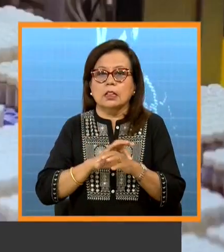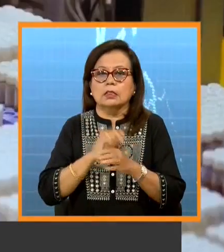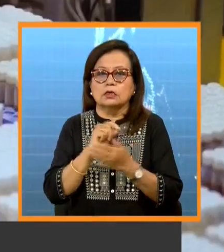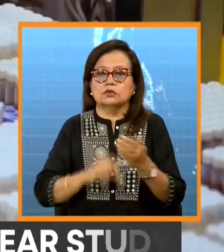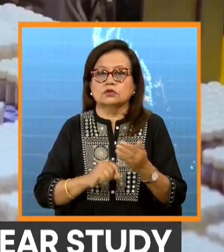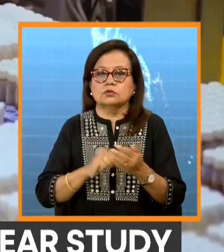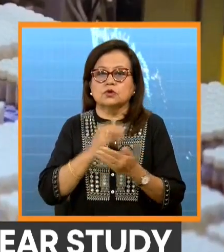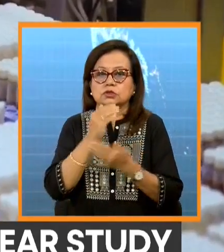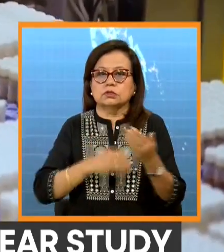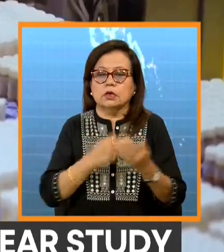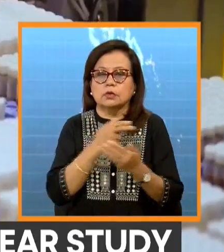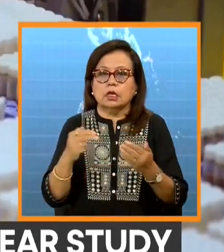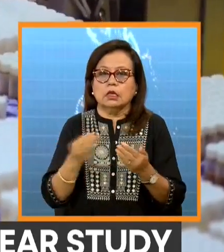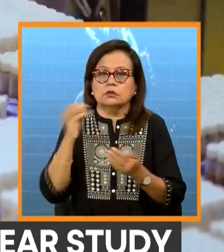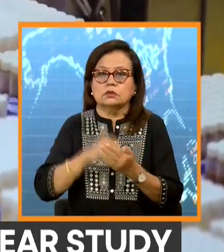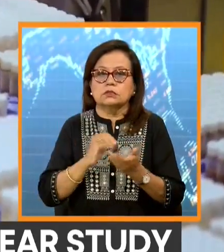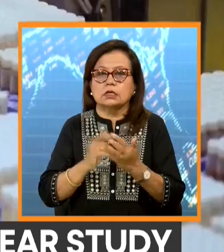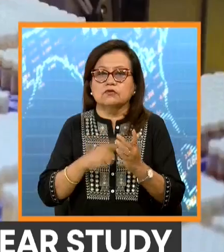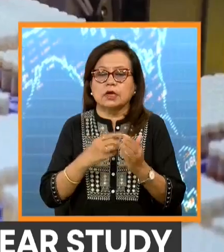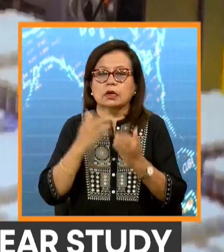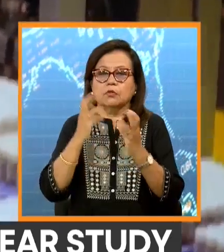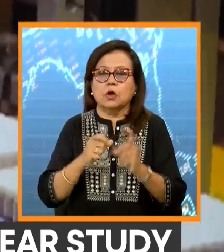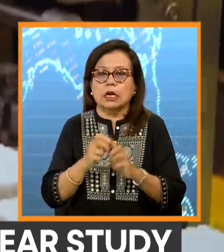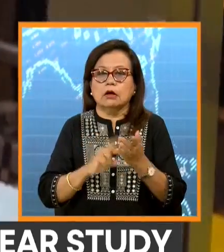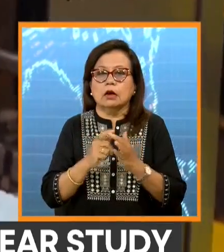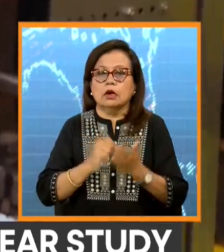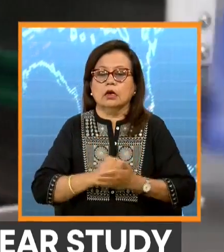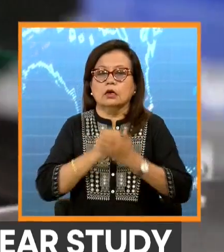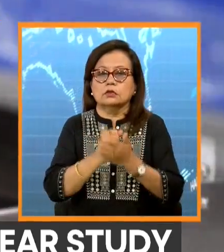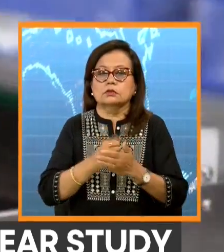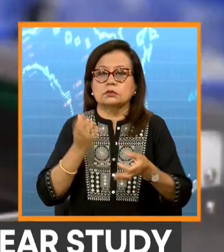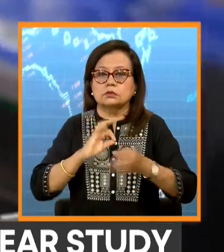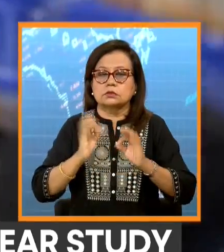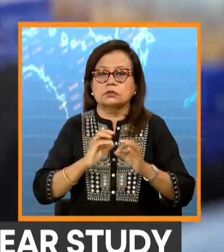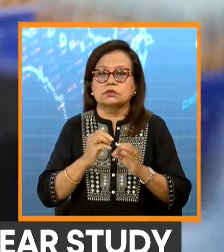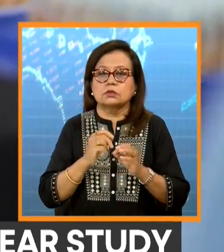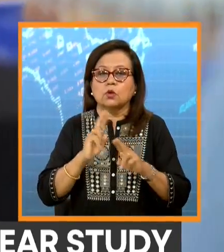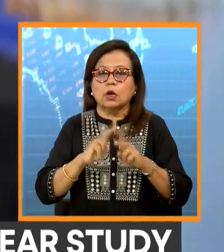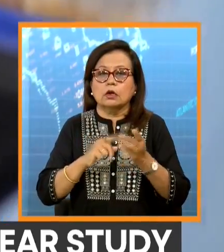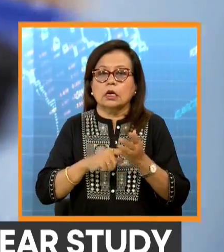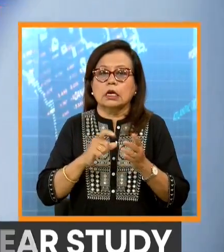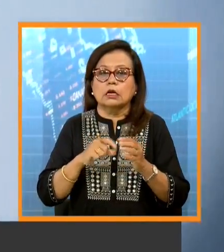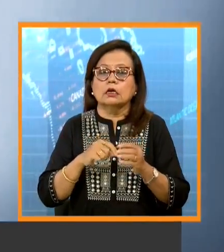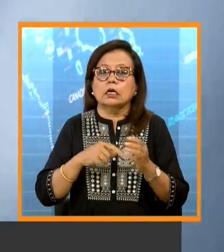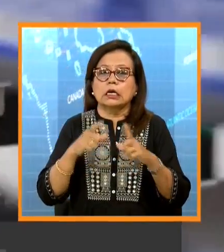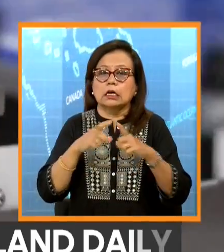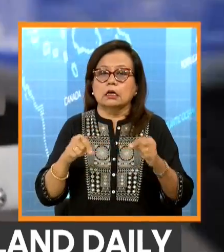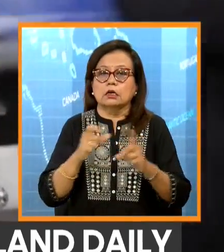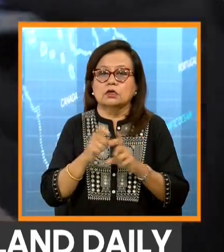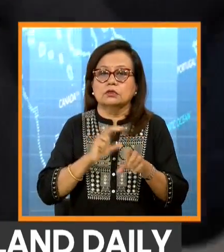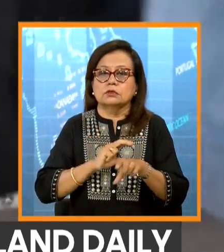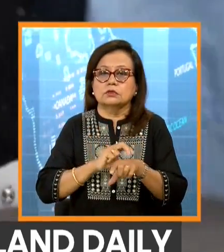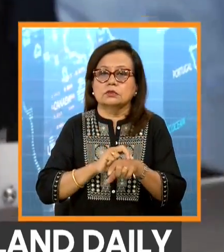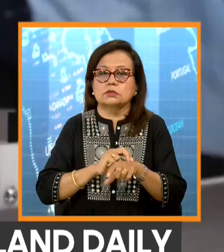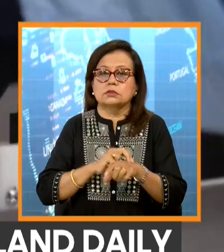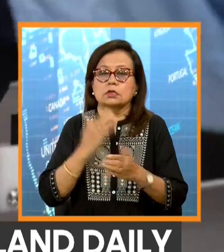issue. The project's aim is to gather a significant amount of data to help scientists research factors that trigger disease and